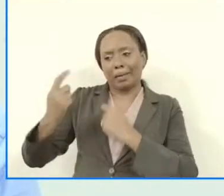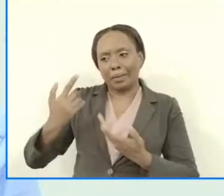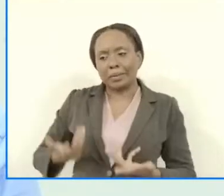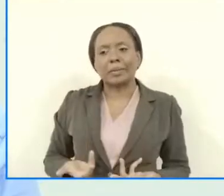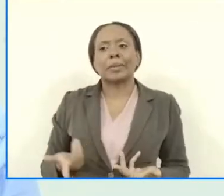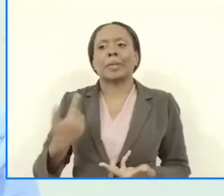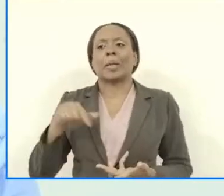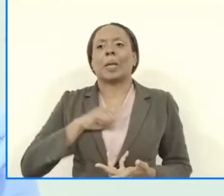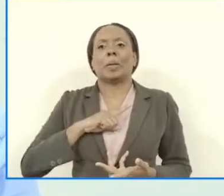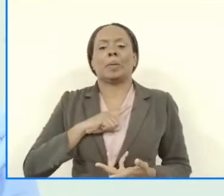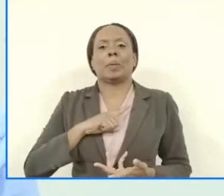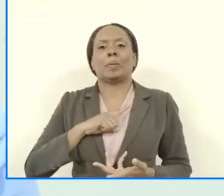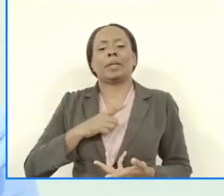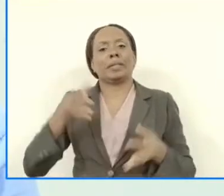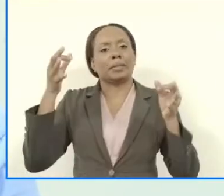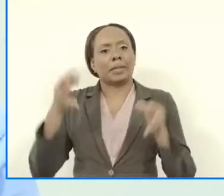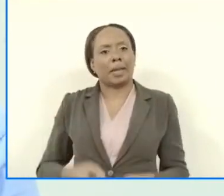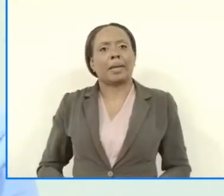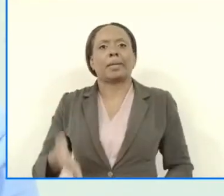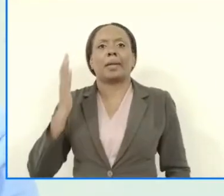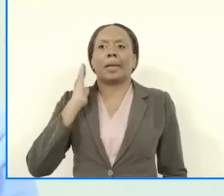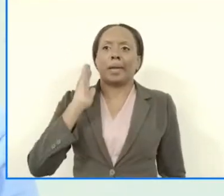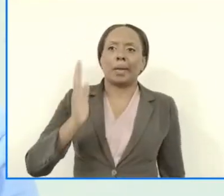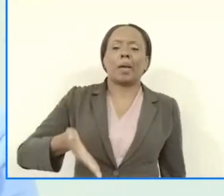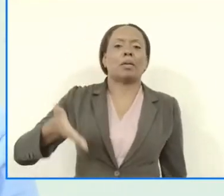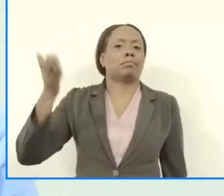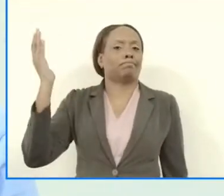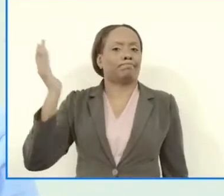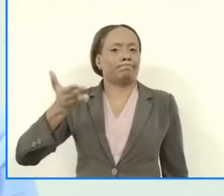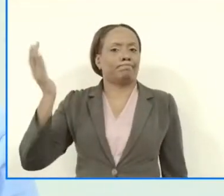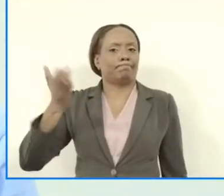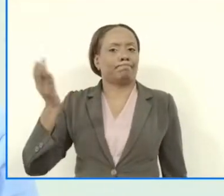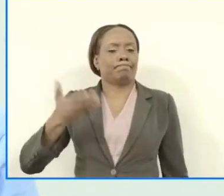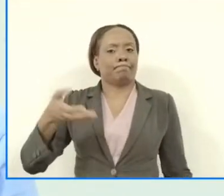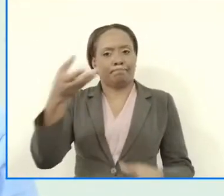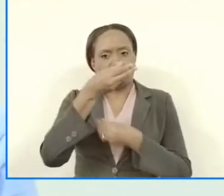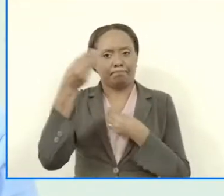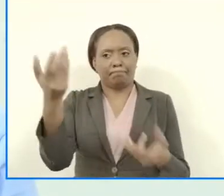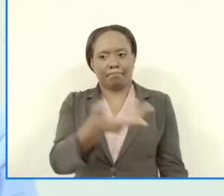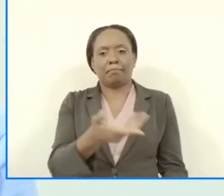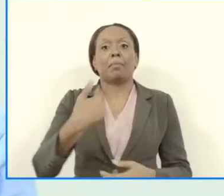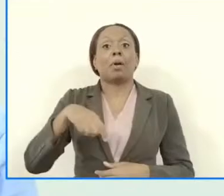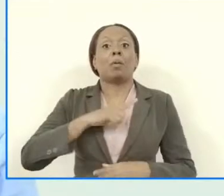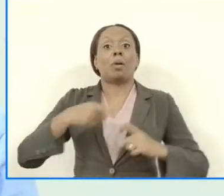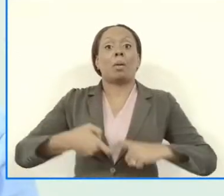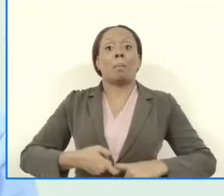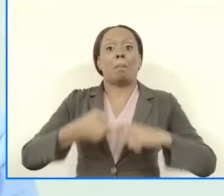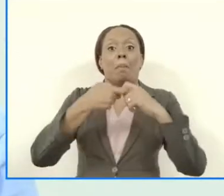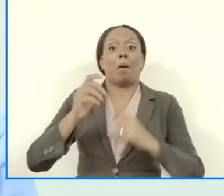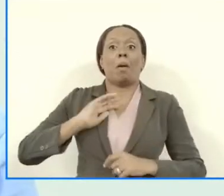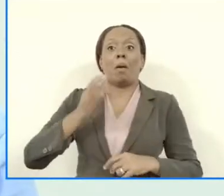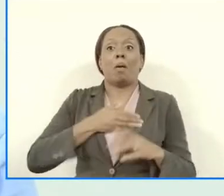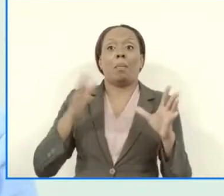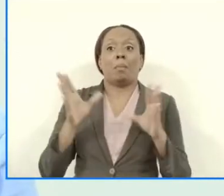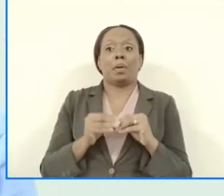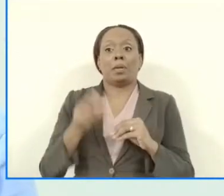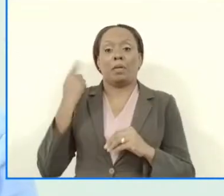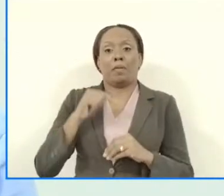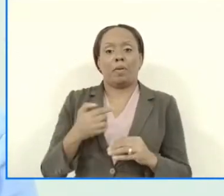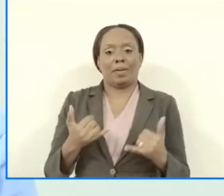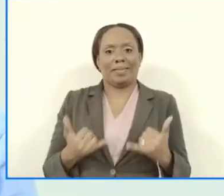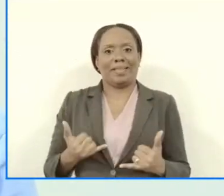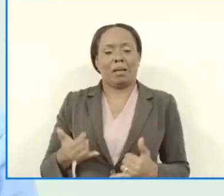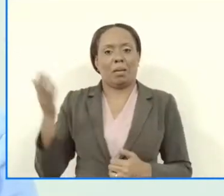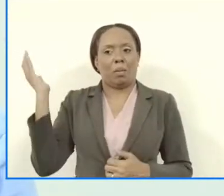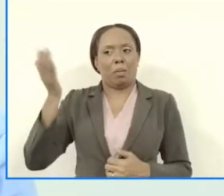that we came to the country. We only wrapped up our meeting or paused the meeting to make this address